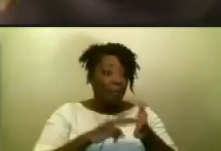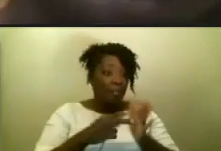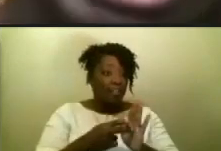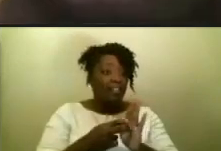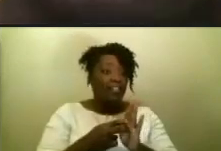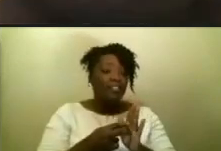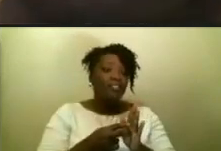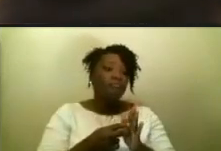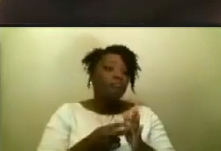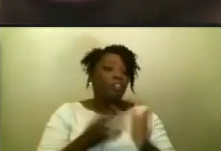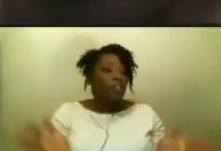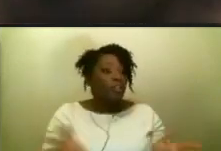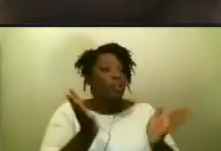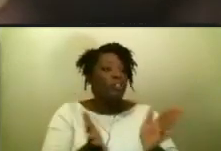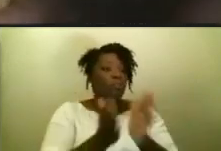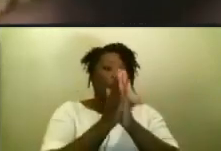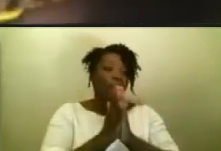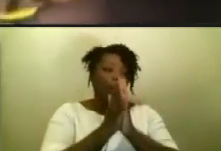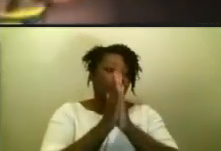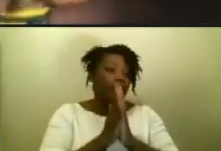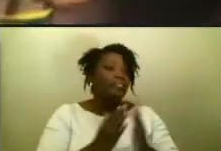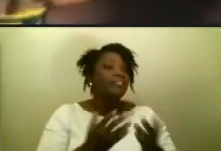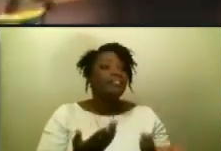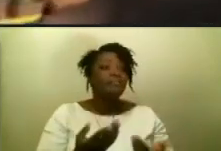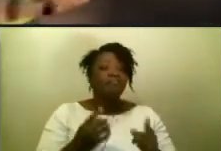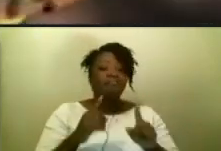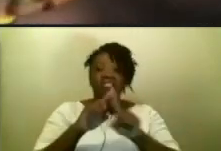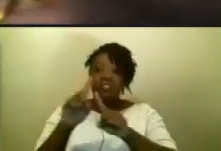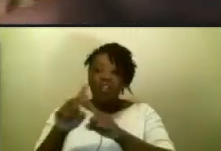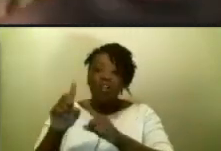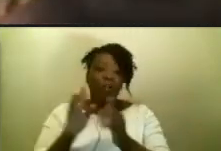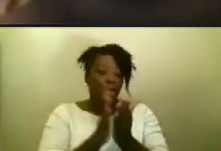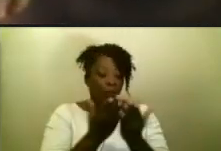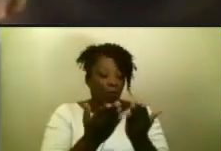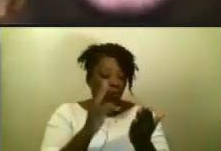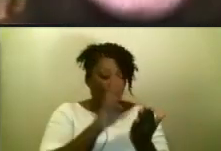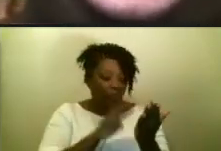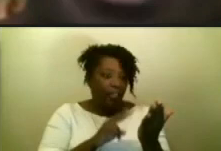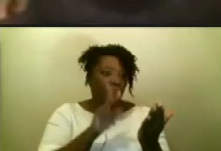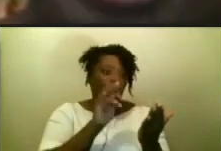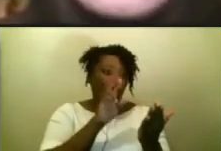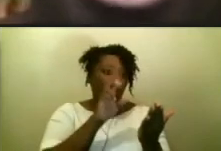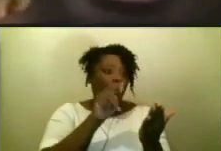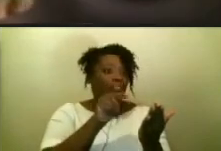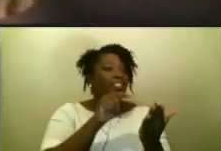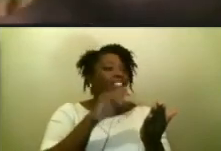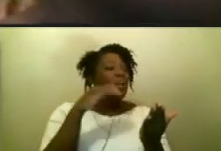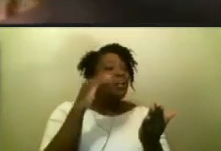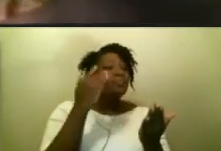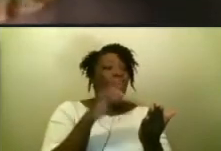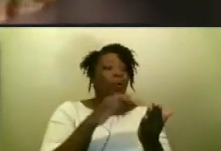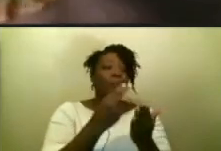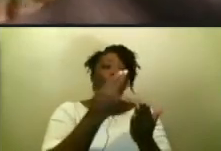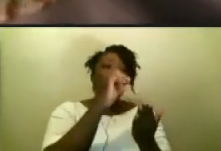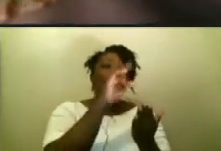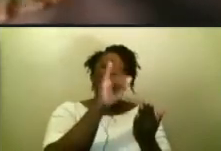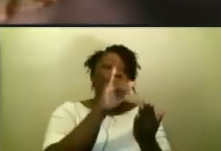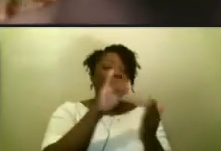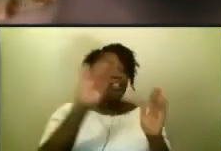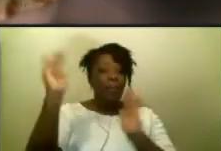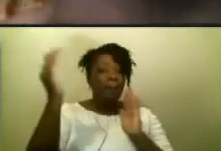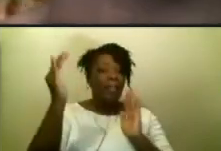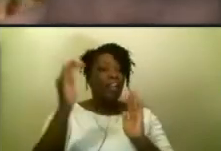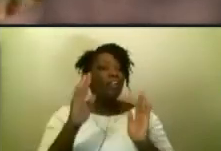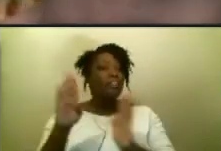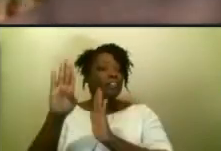reading and the recitation of the Quran, which is like same thing as the Bible or the Torah. And we increase a lot of